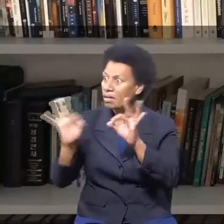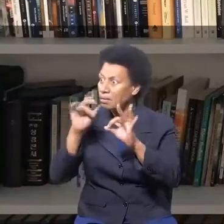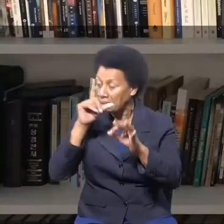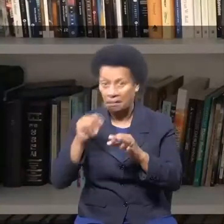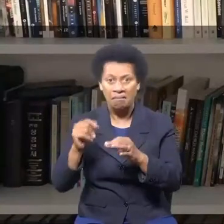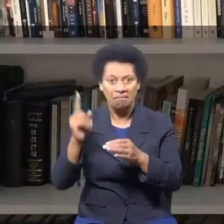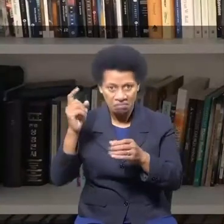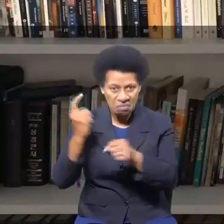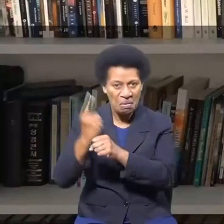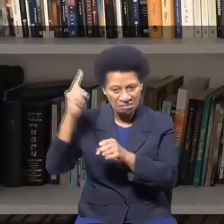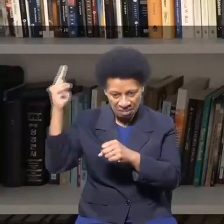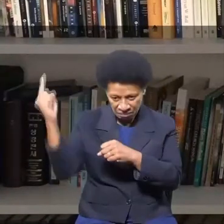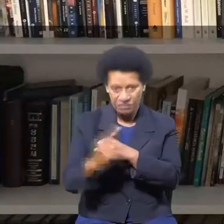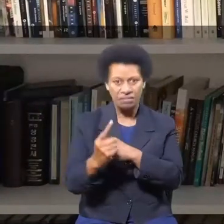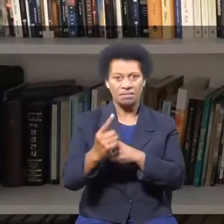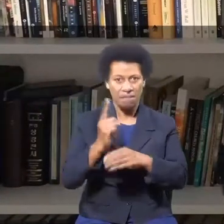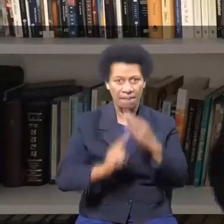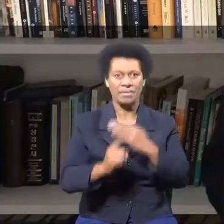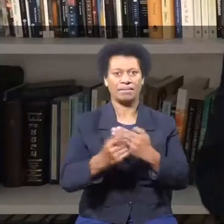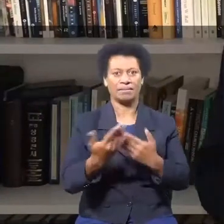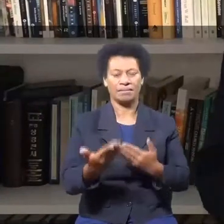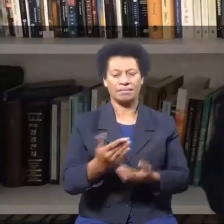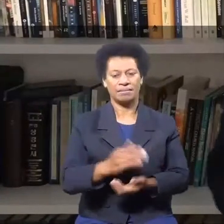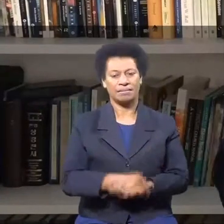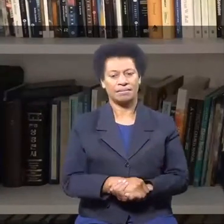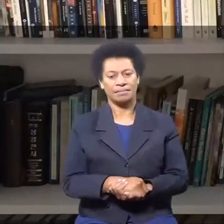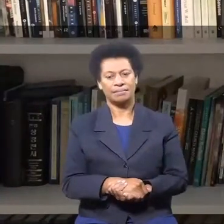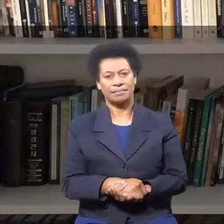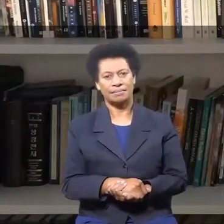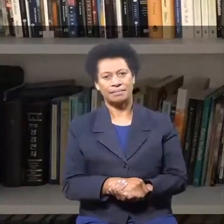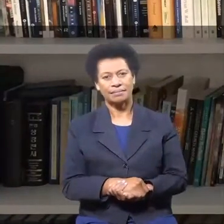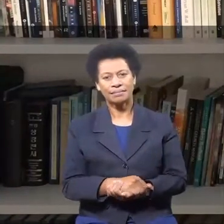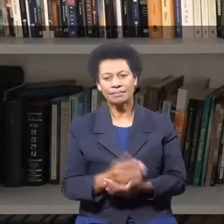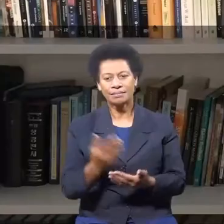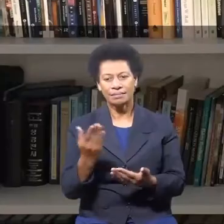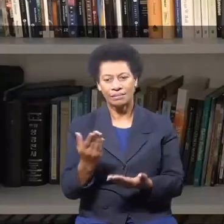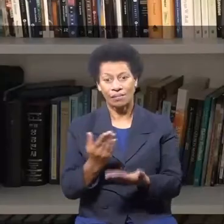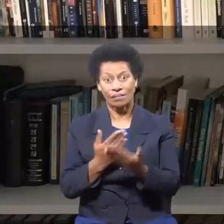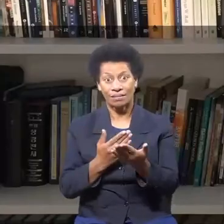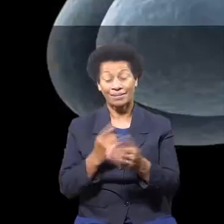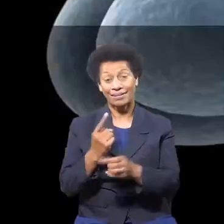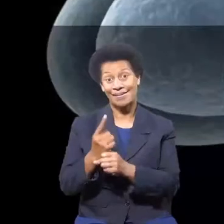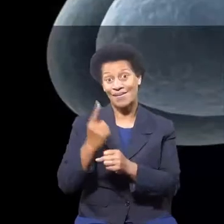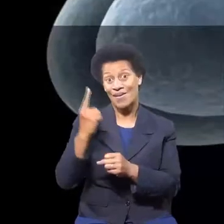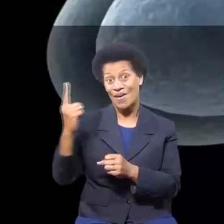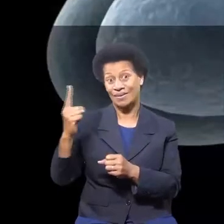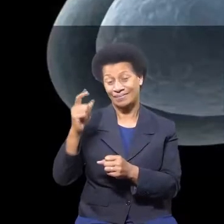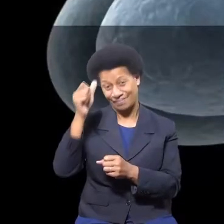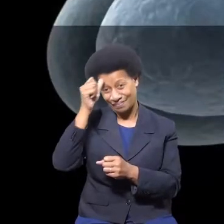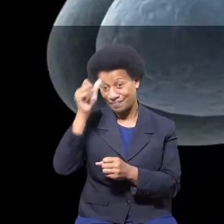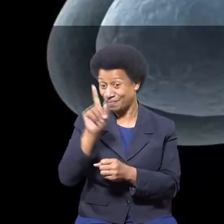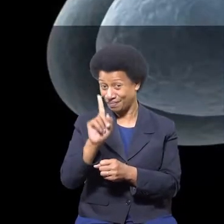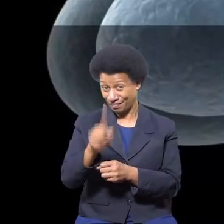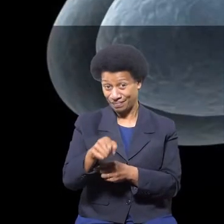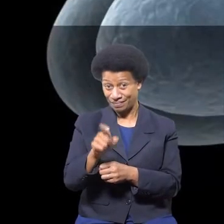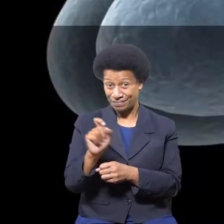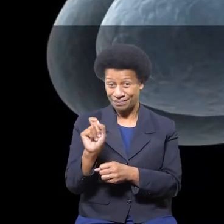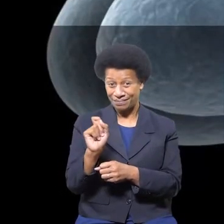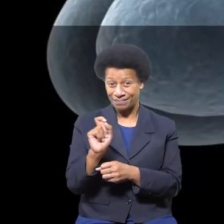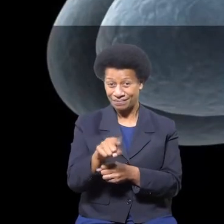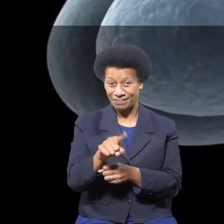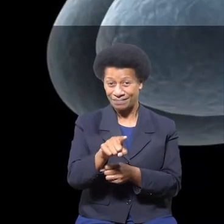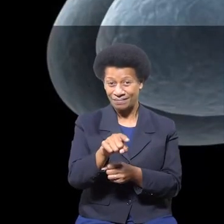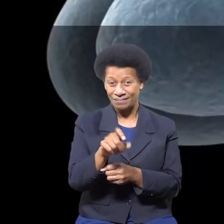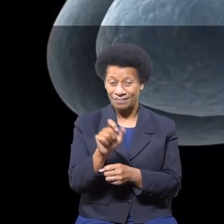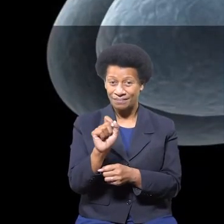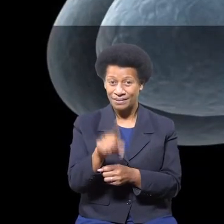nothing. You know, C.S. Lewis wrote this in the book Miracles. If God miraculously creates a sperm in the